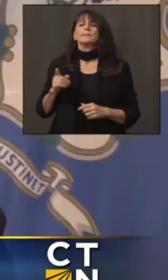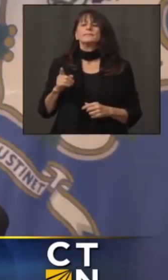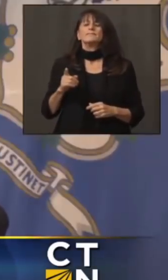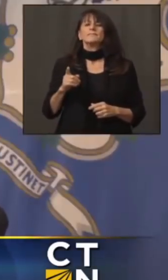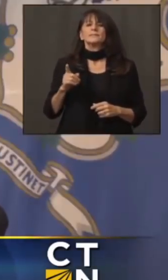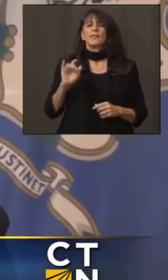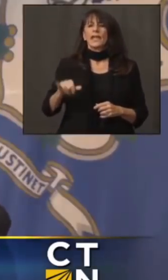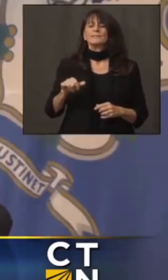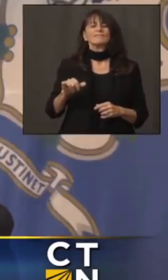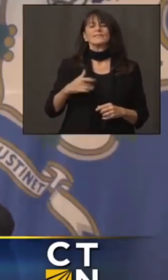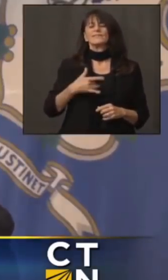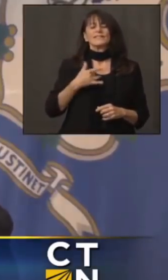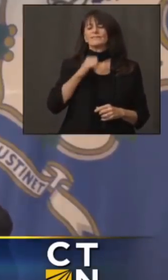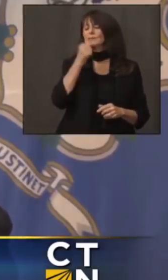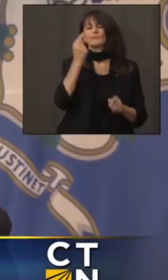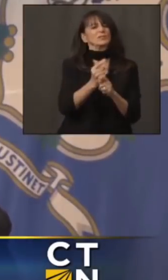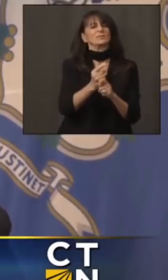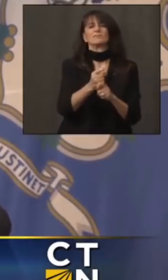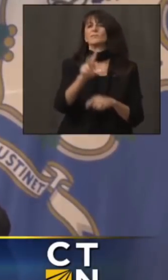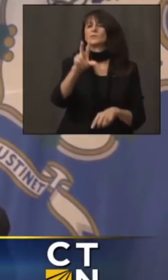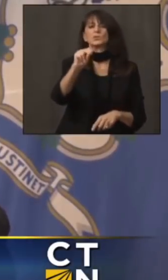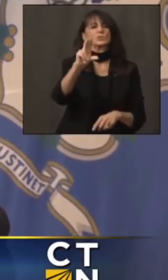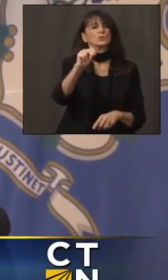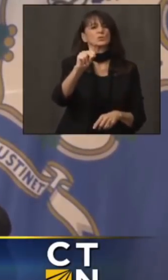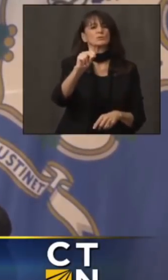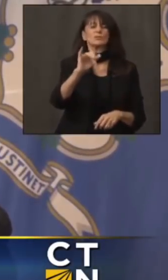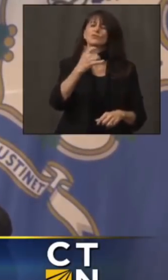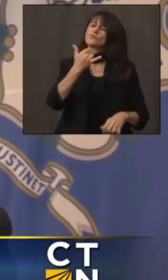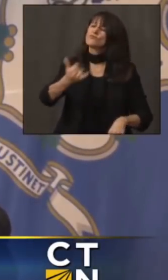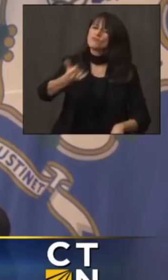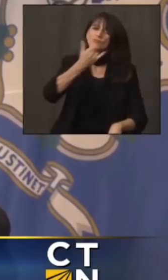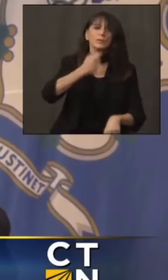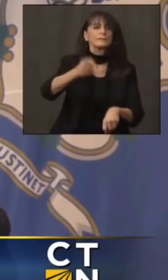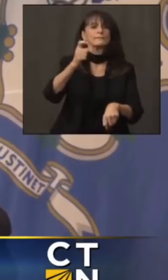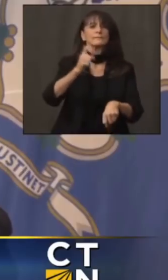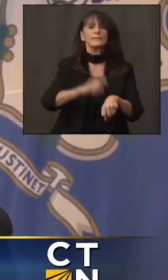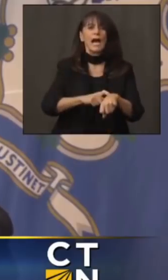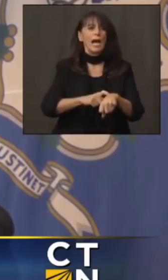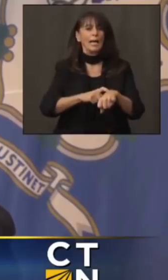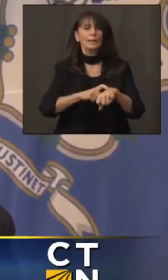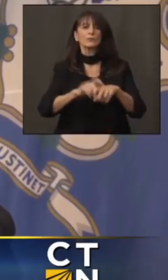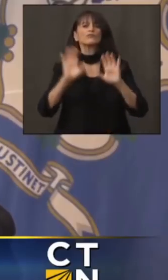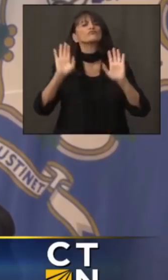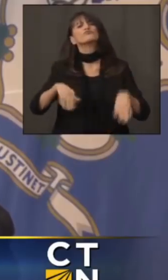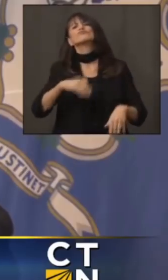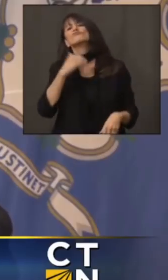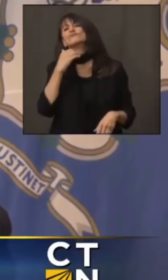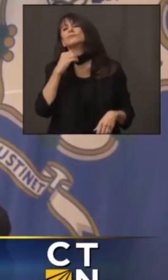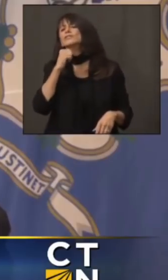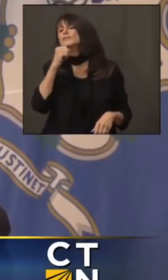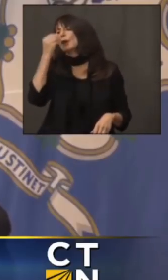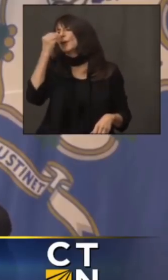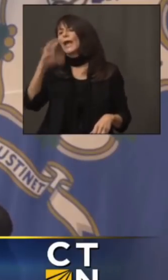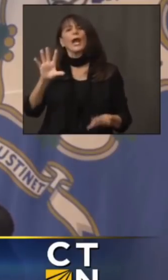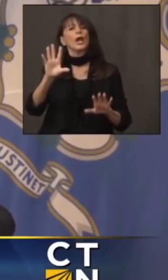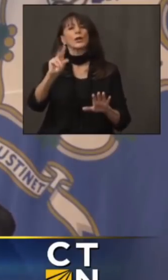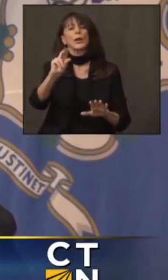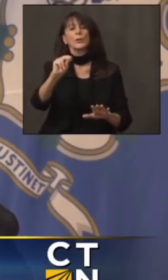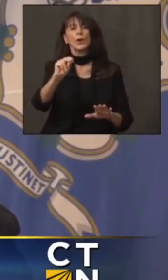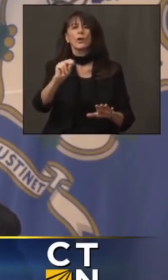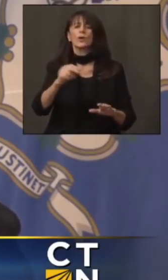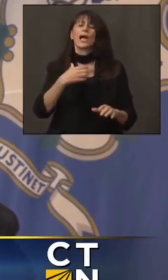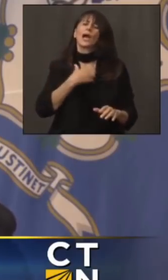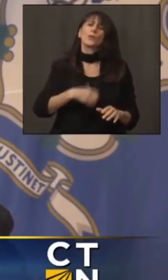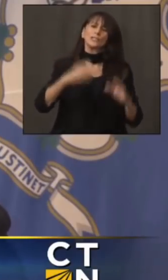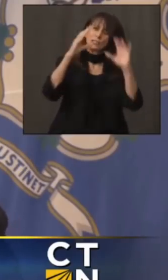think it's totally inappropriate. This is the exact wrong time to relax your guard. I wish the president was not making light,